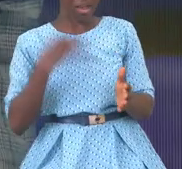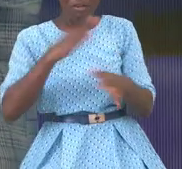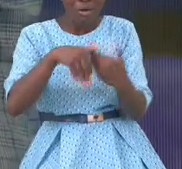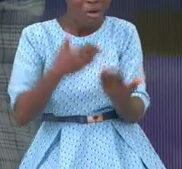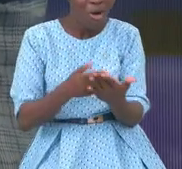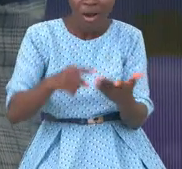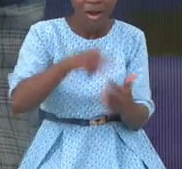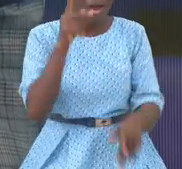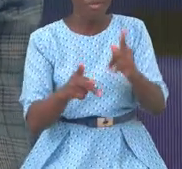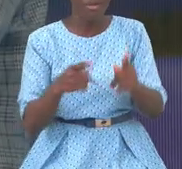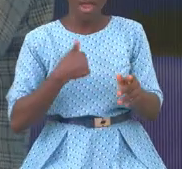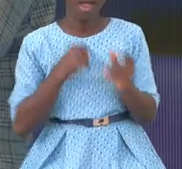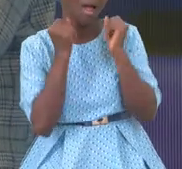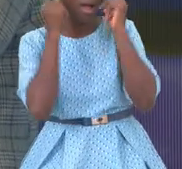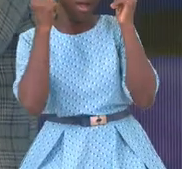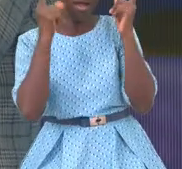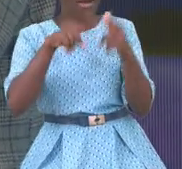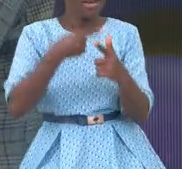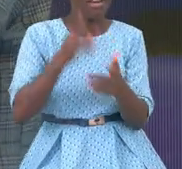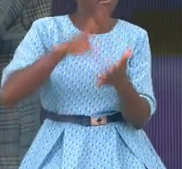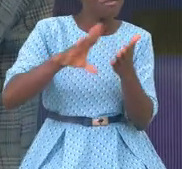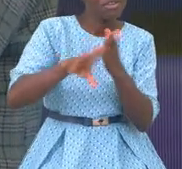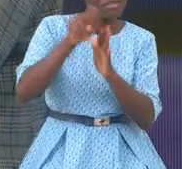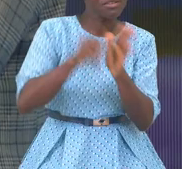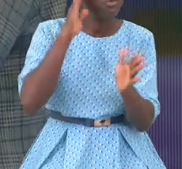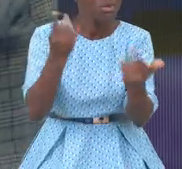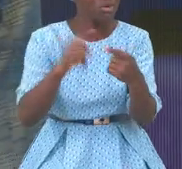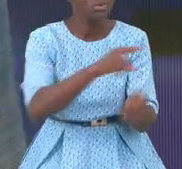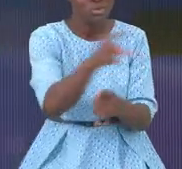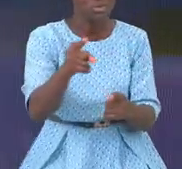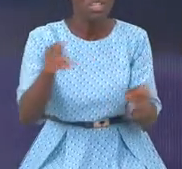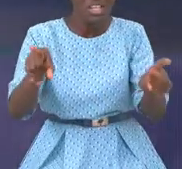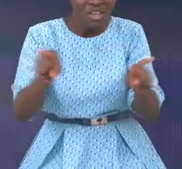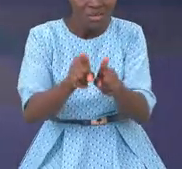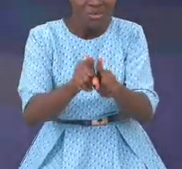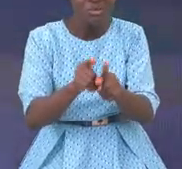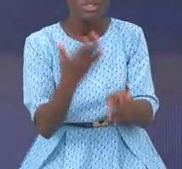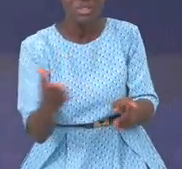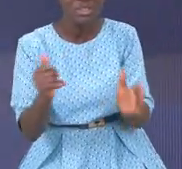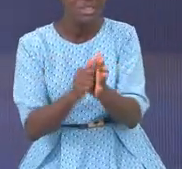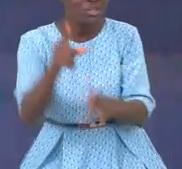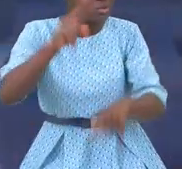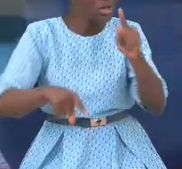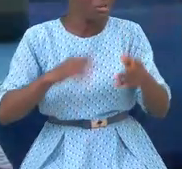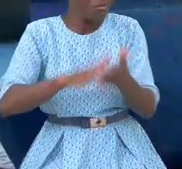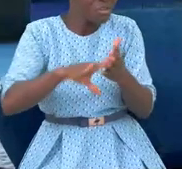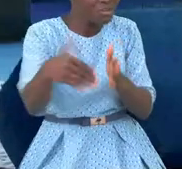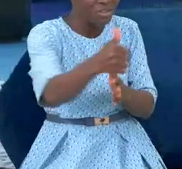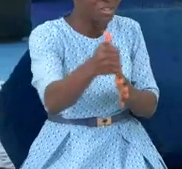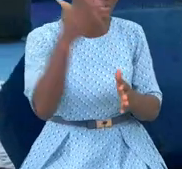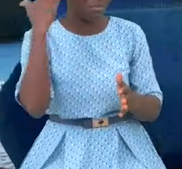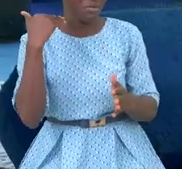Even things you couldn't forgive yourself about, you say, I won't even talk about it. I won't even ask